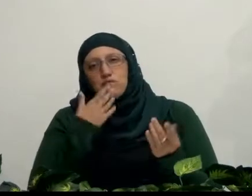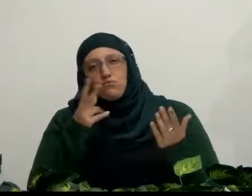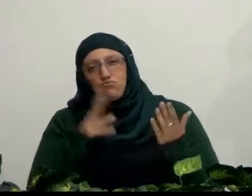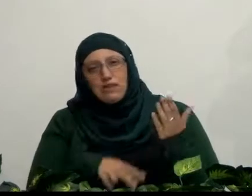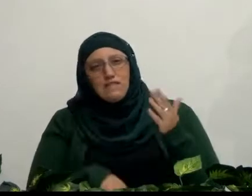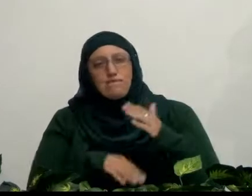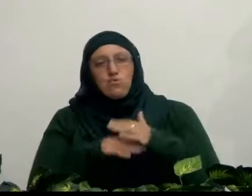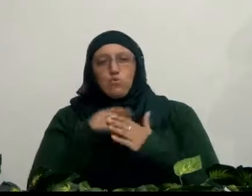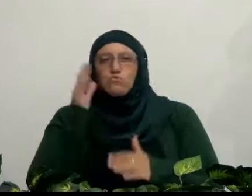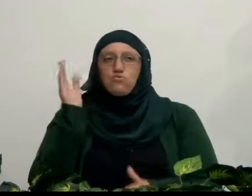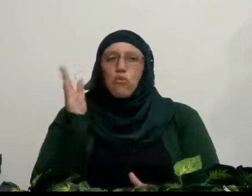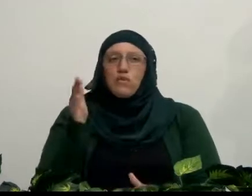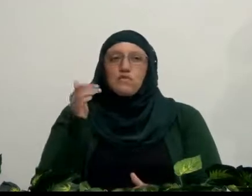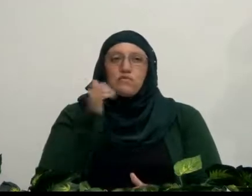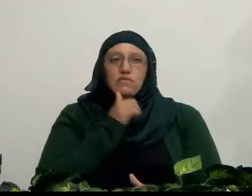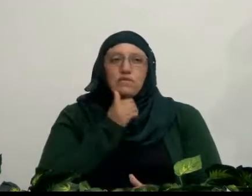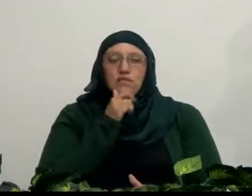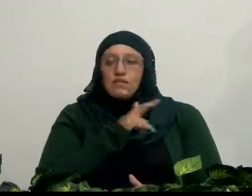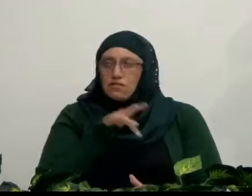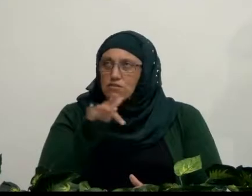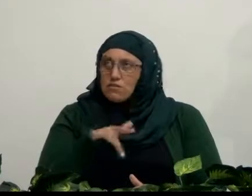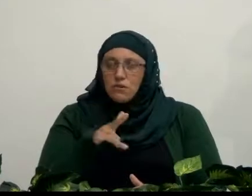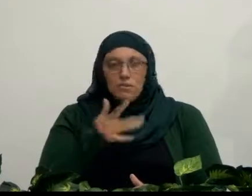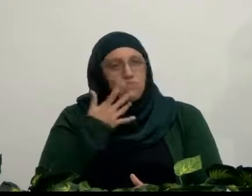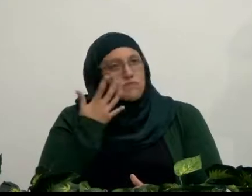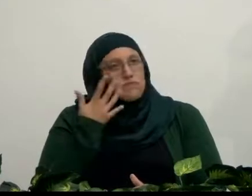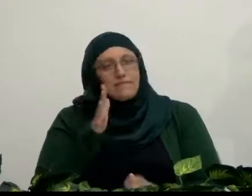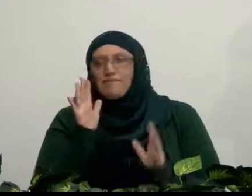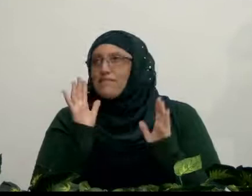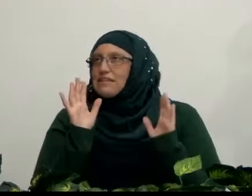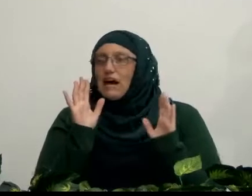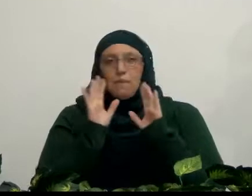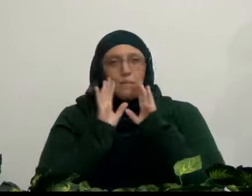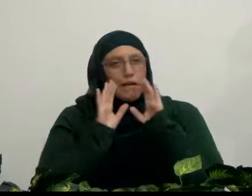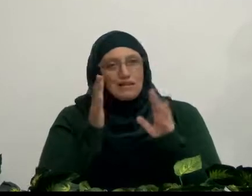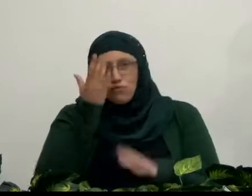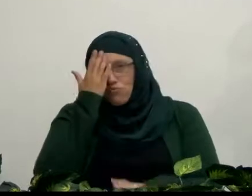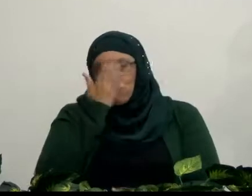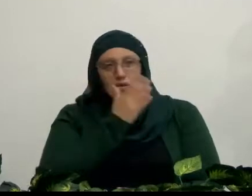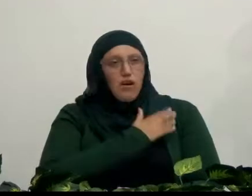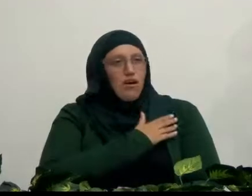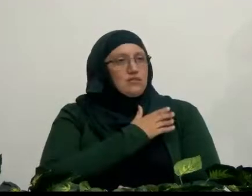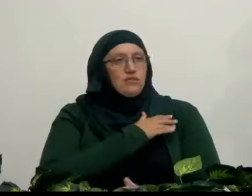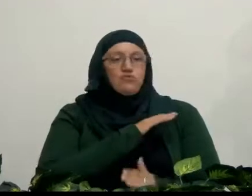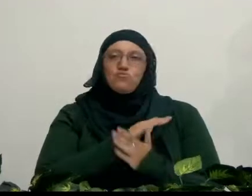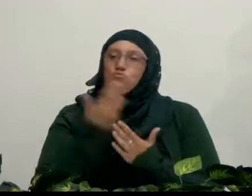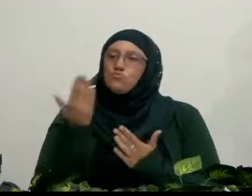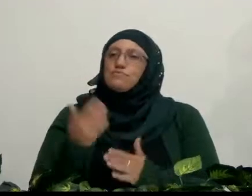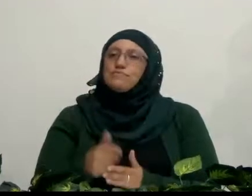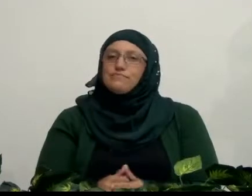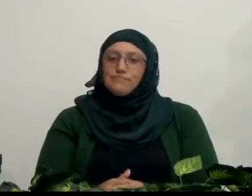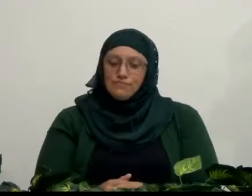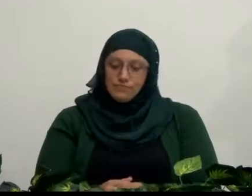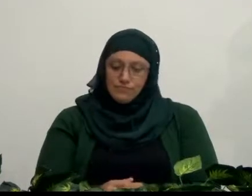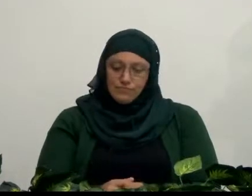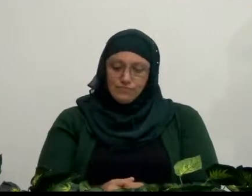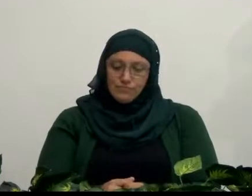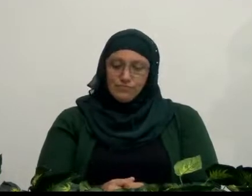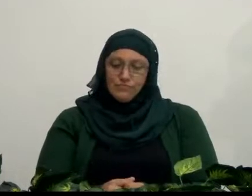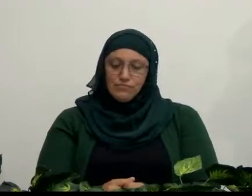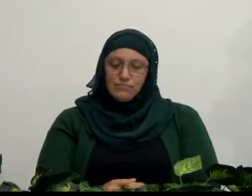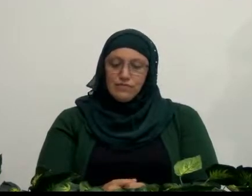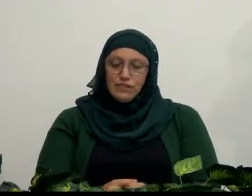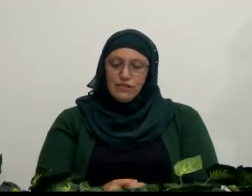entire sermon in case you haven't. And if you already have, that inshallah, it's a what an amazing reminder it is for us that this is the